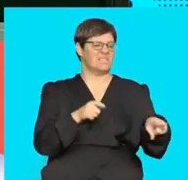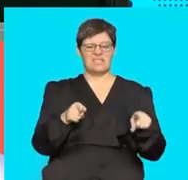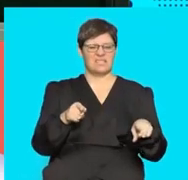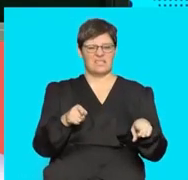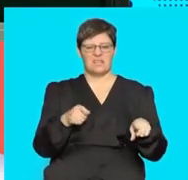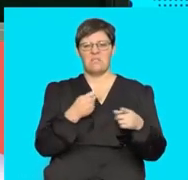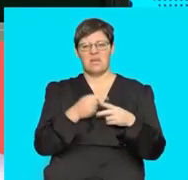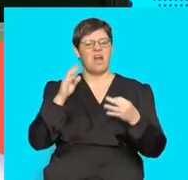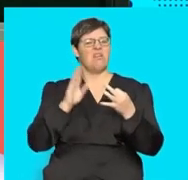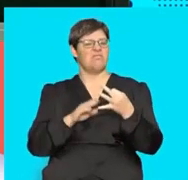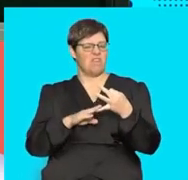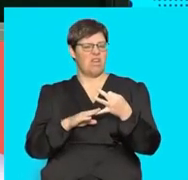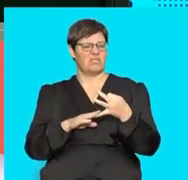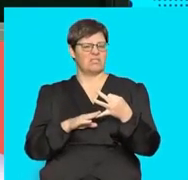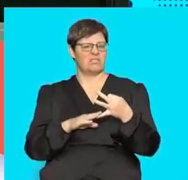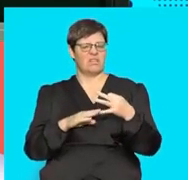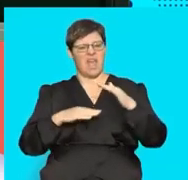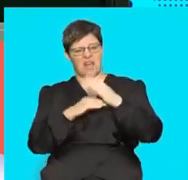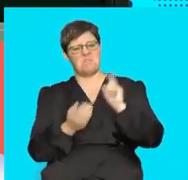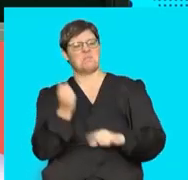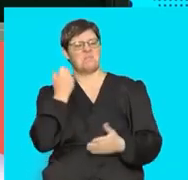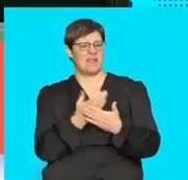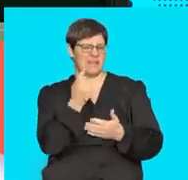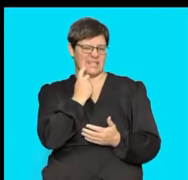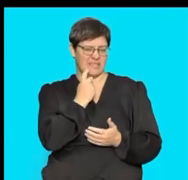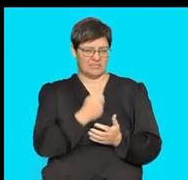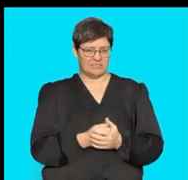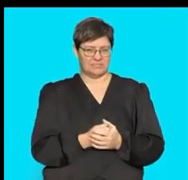it's pretty simple to find the third angle. Let's do that.